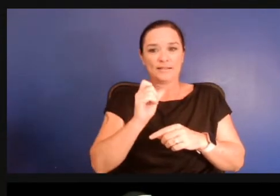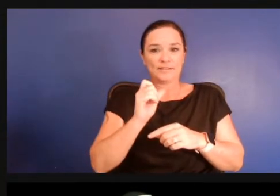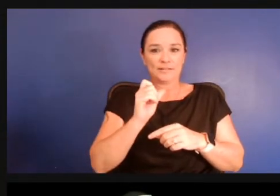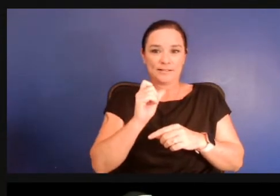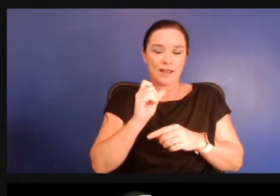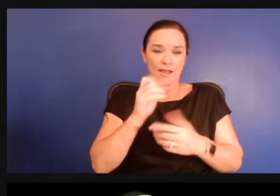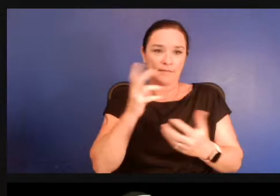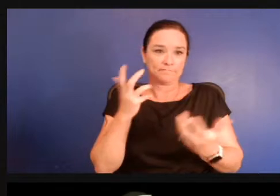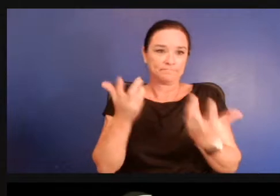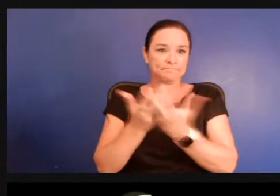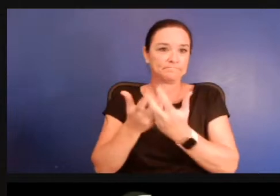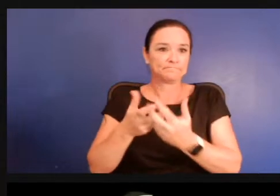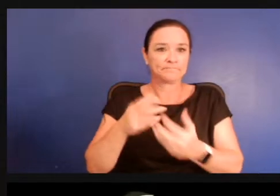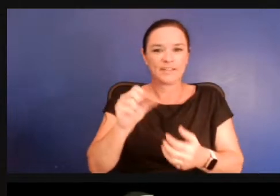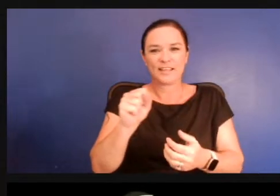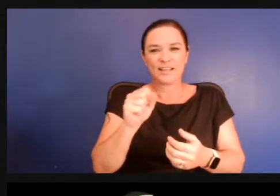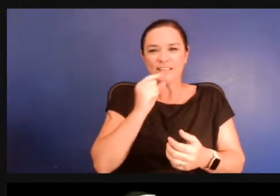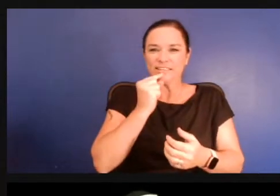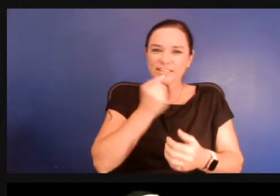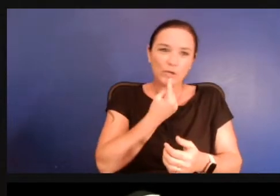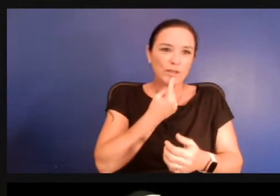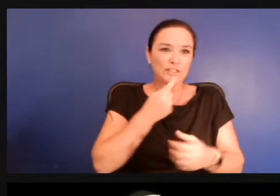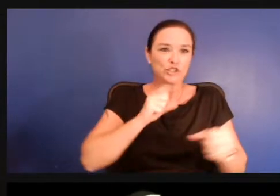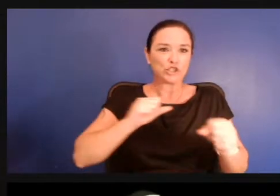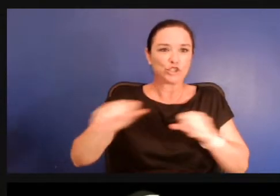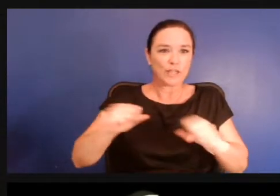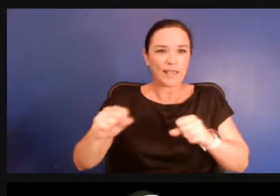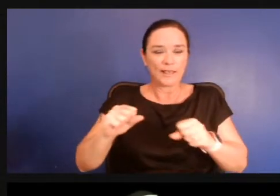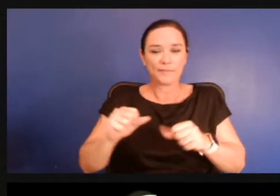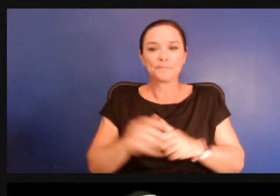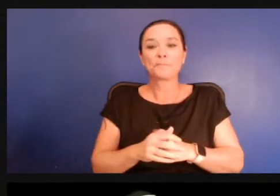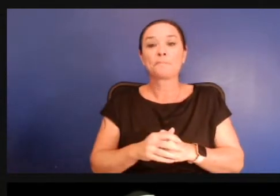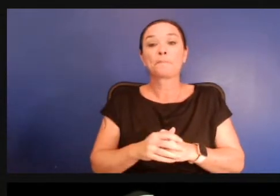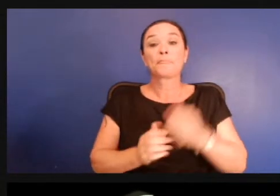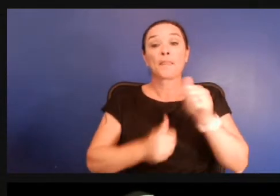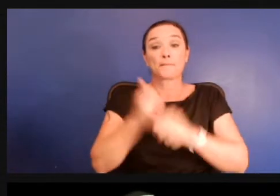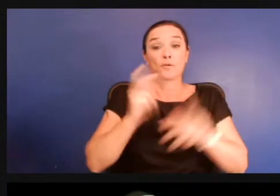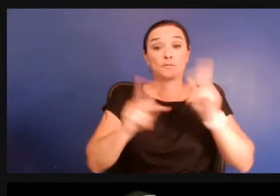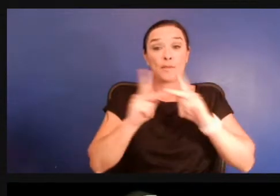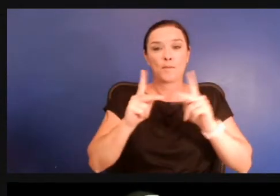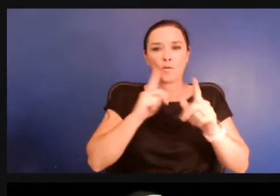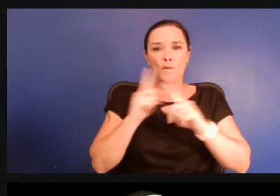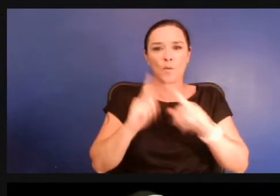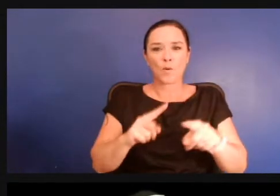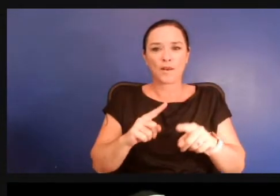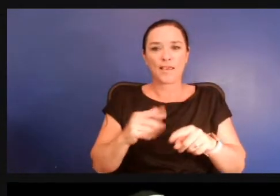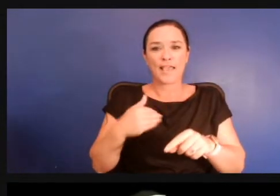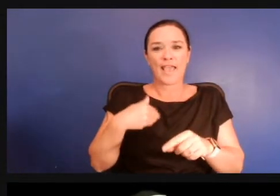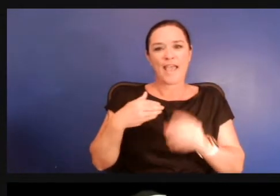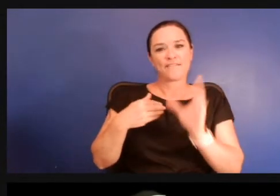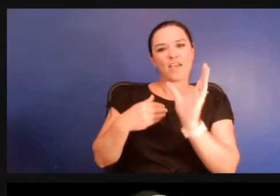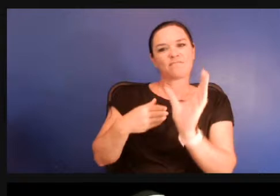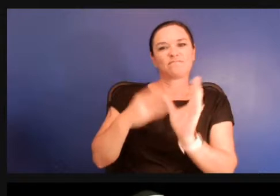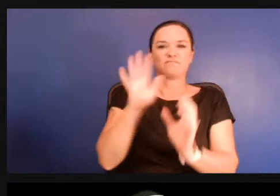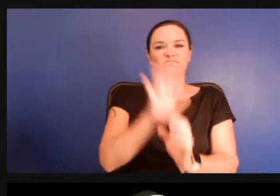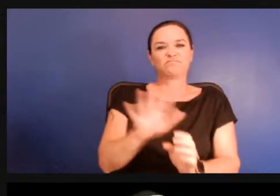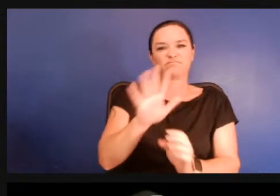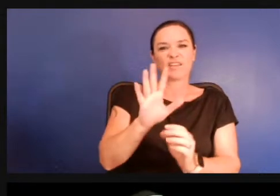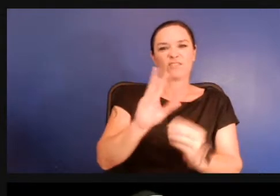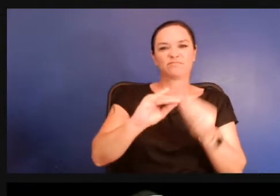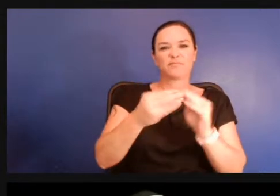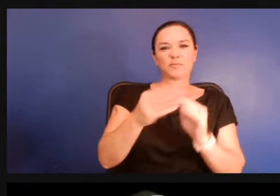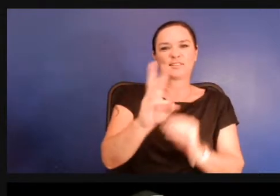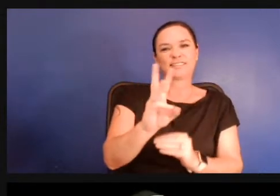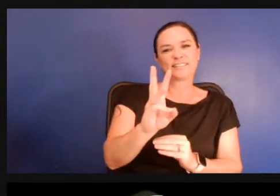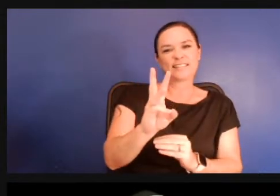severe shaking. Right. So our category here, most people reporting are coming in this category of intensity of magnitude 6, perhaps